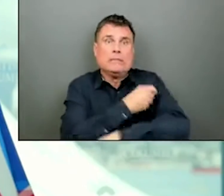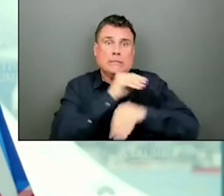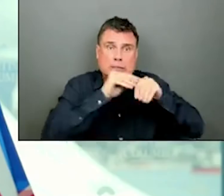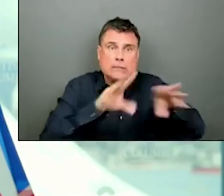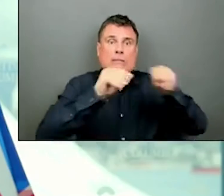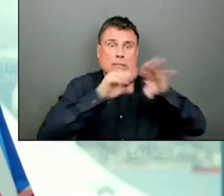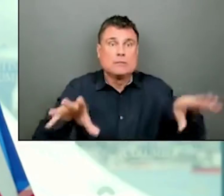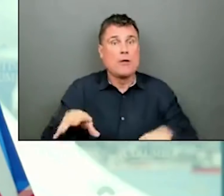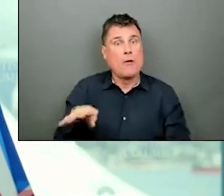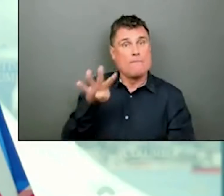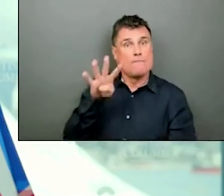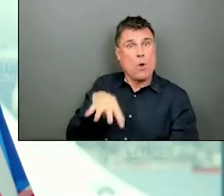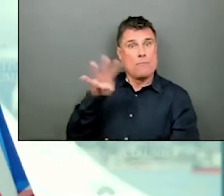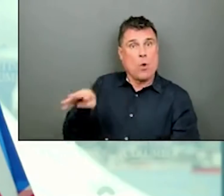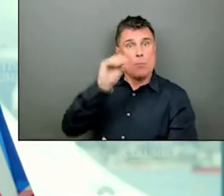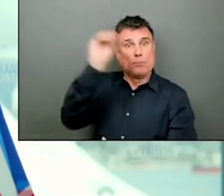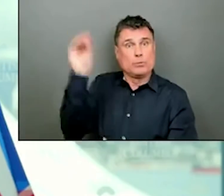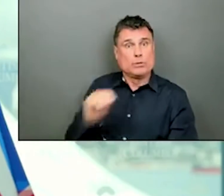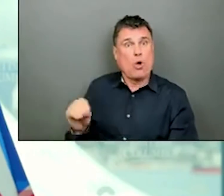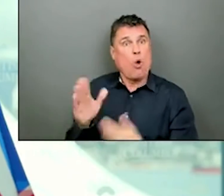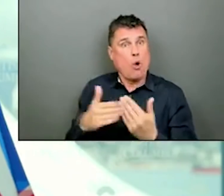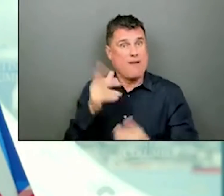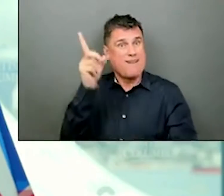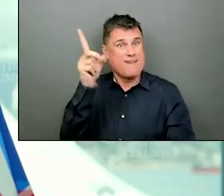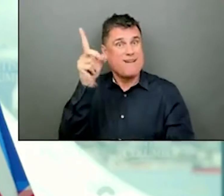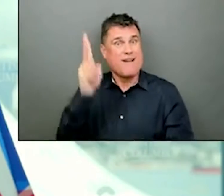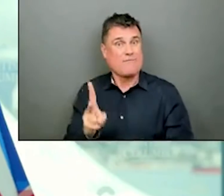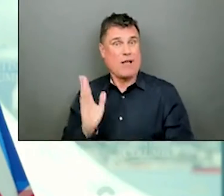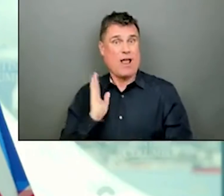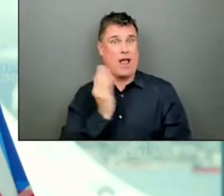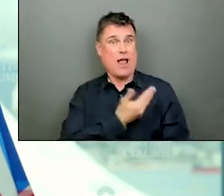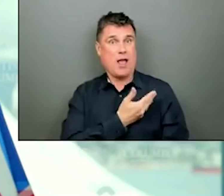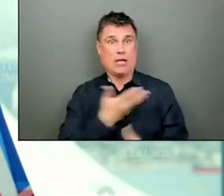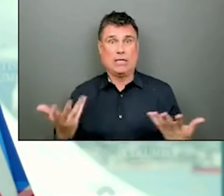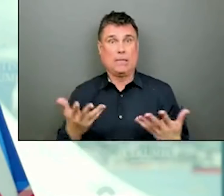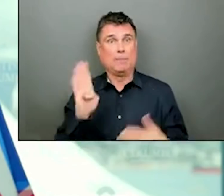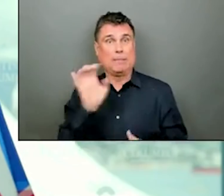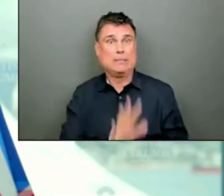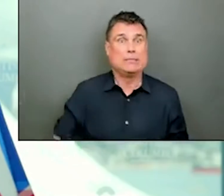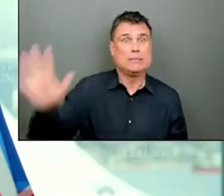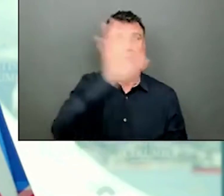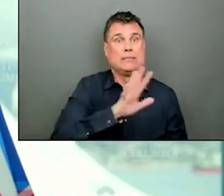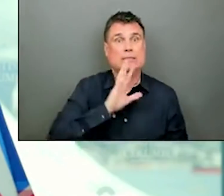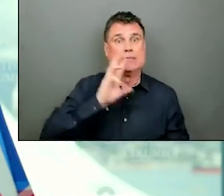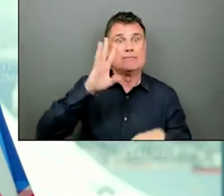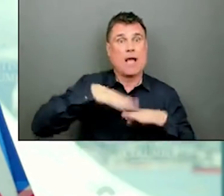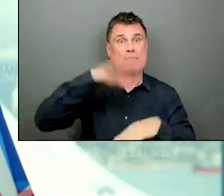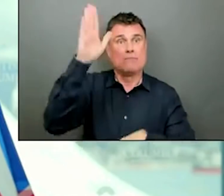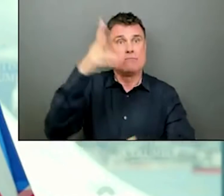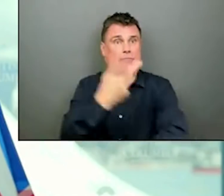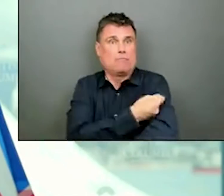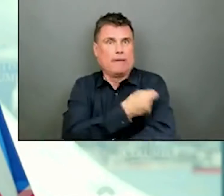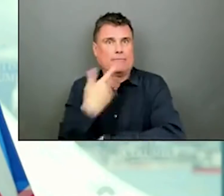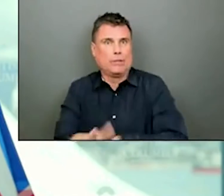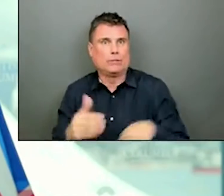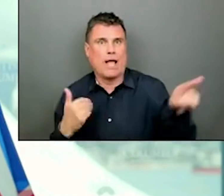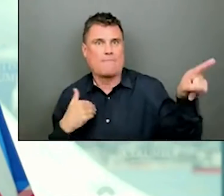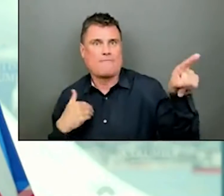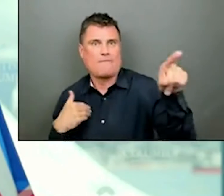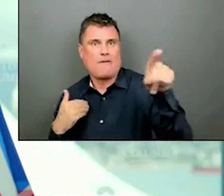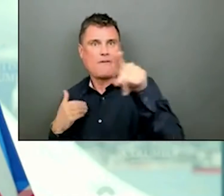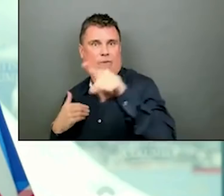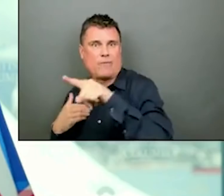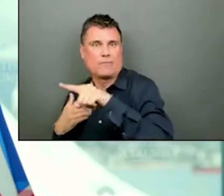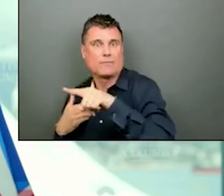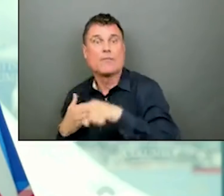44%, approaching half of our population over the age of 65, has received a dose. Well over 80% of those over the